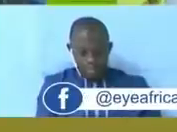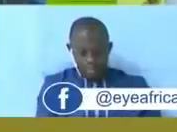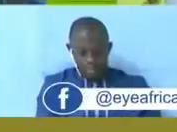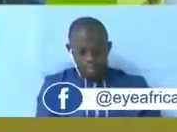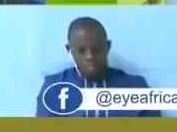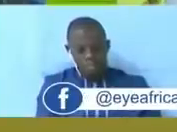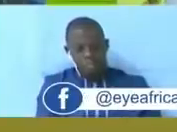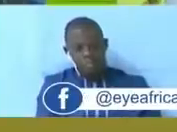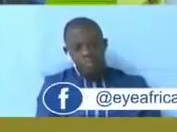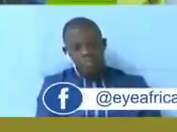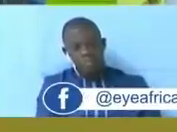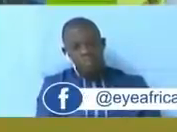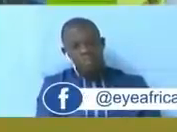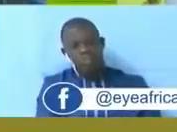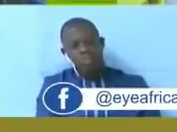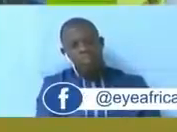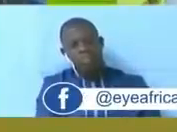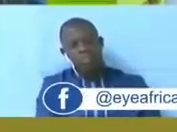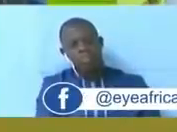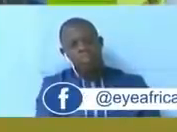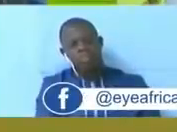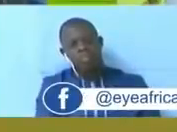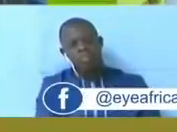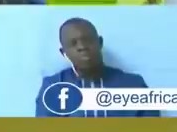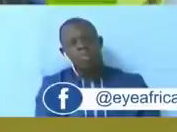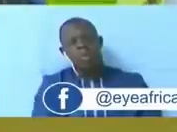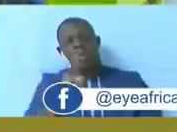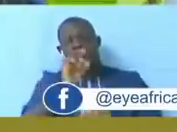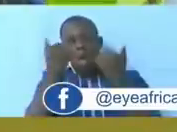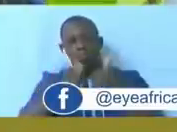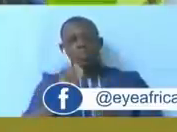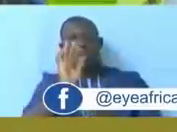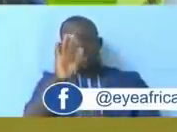What happened later was that these